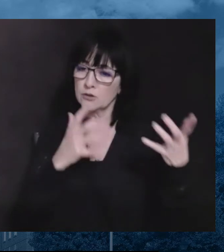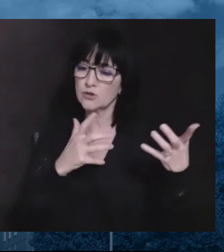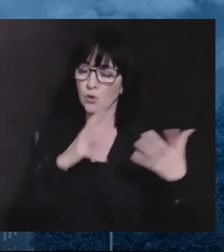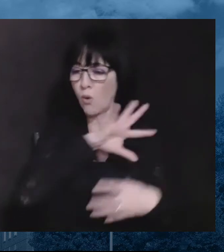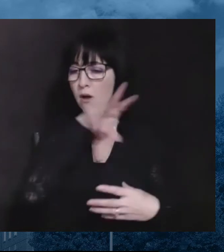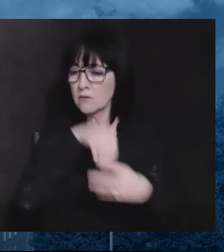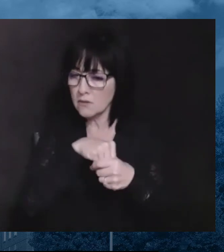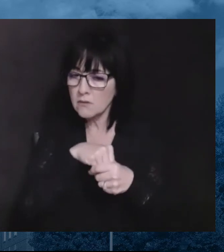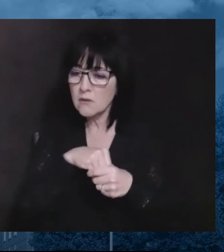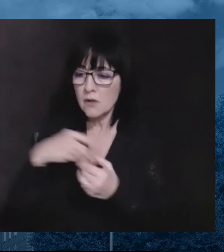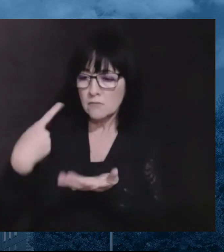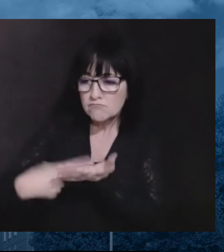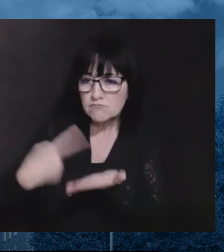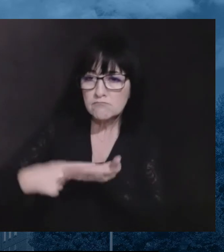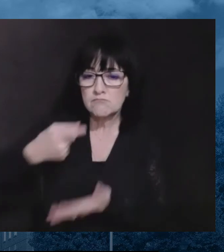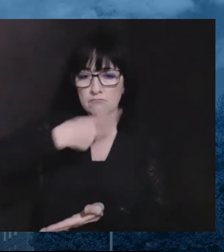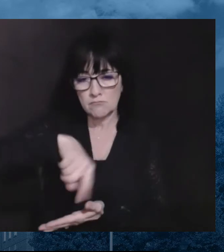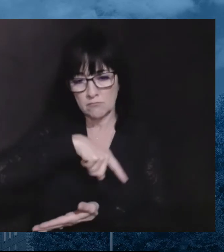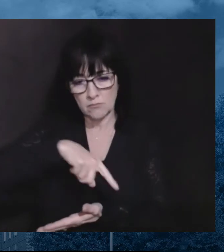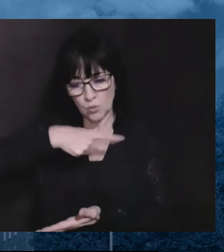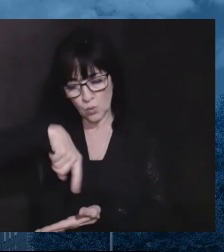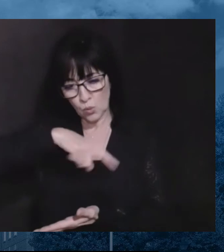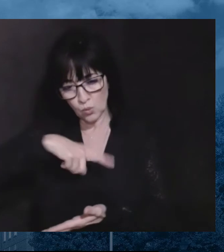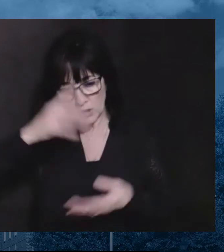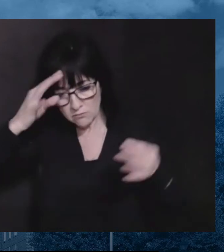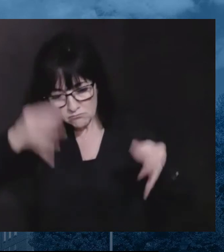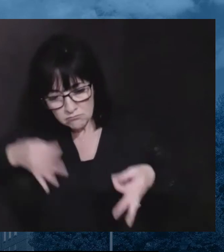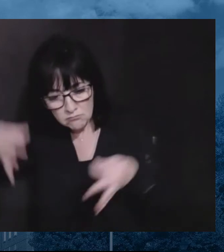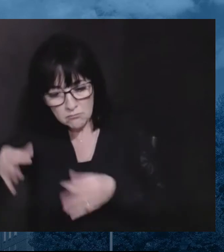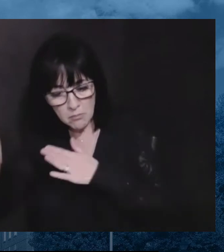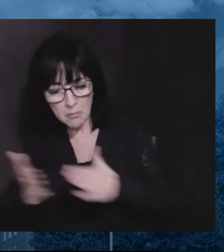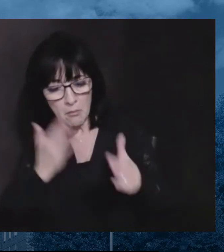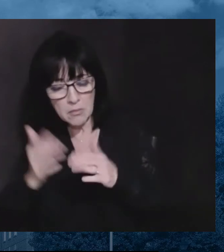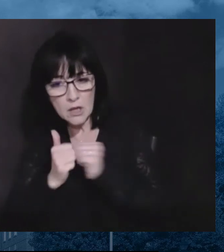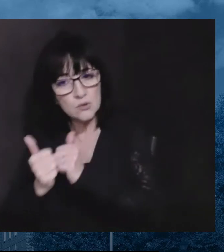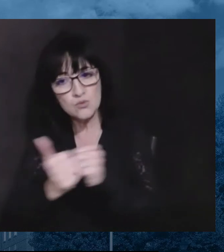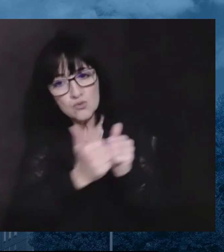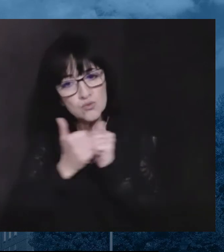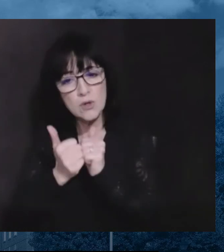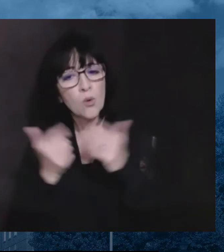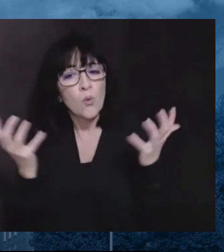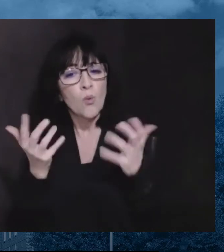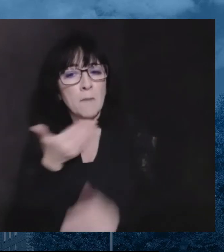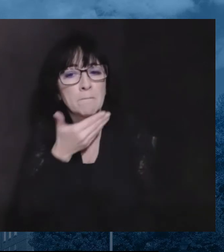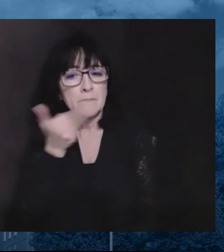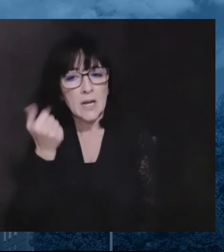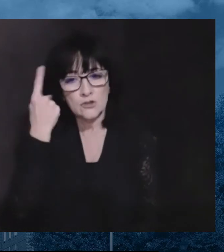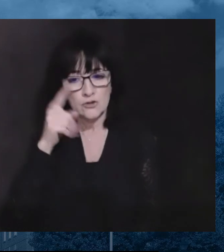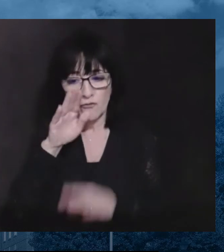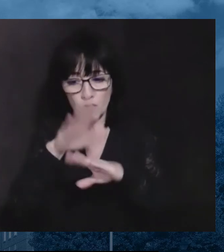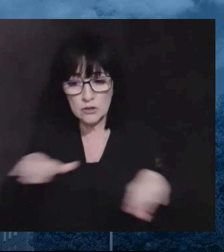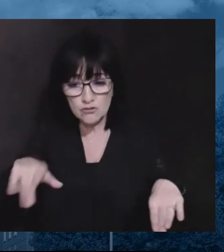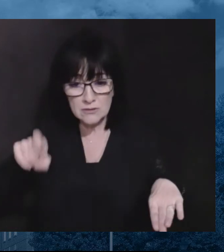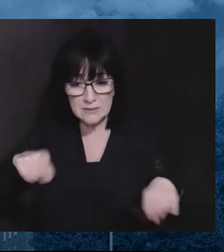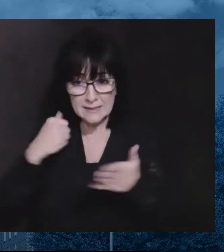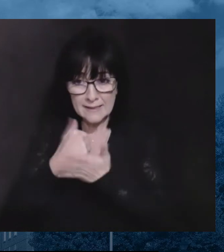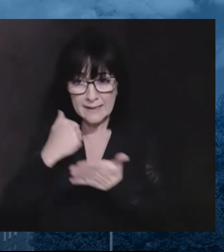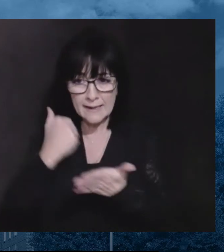certainly a priority of mine, and I think certainly a priority of Dr. Bunting's and the districts as well.